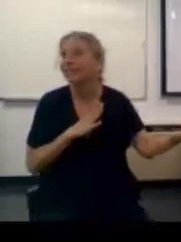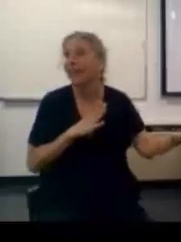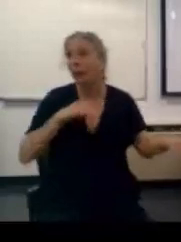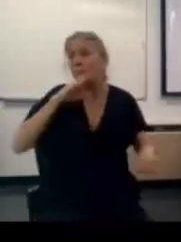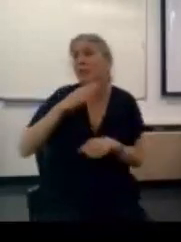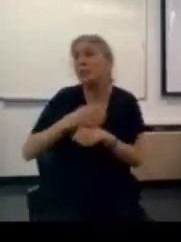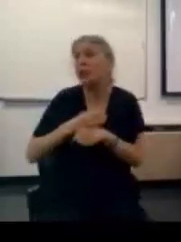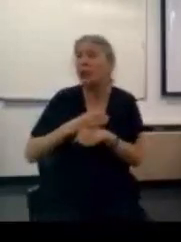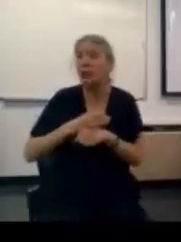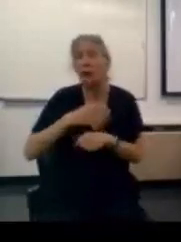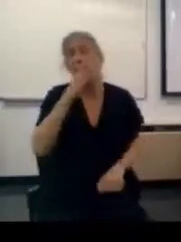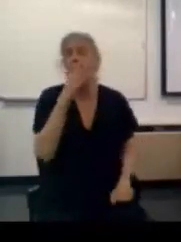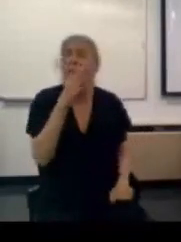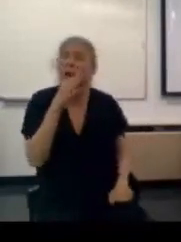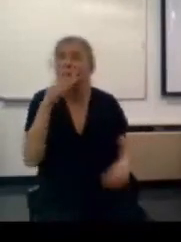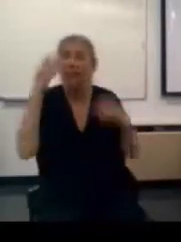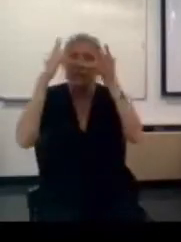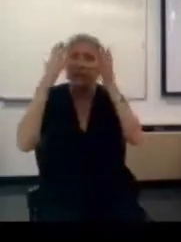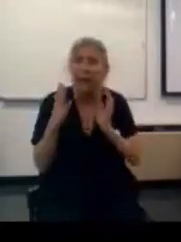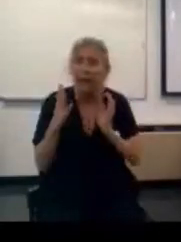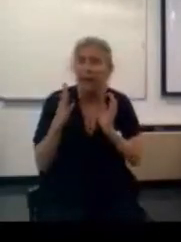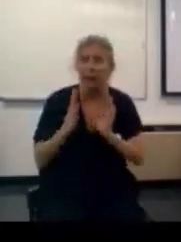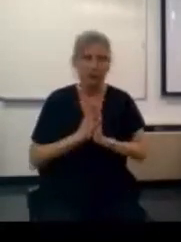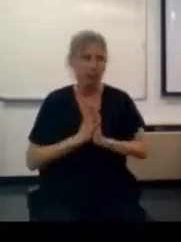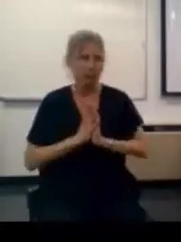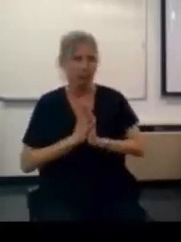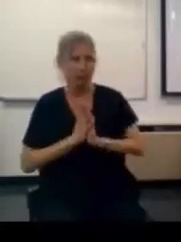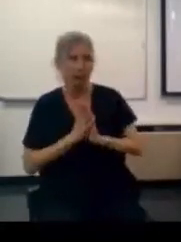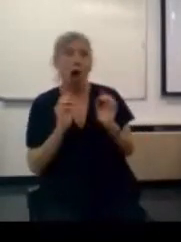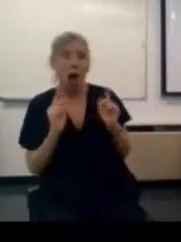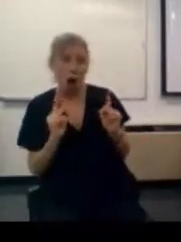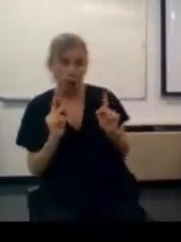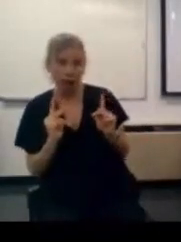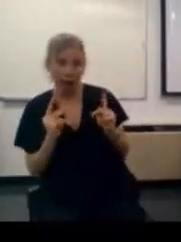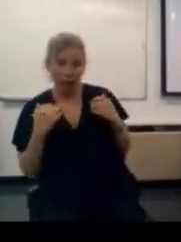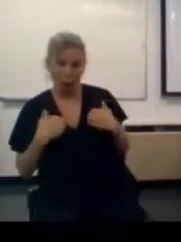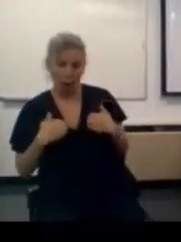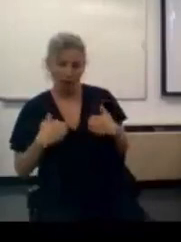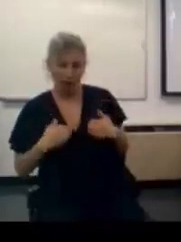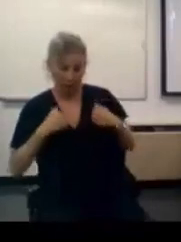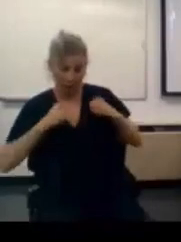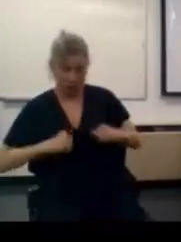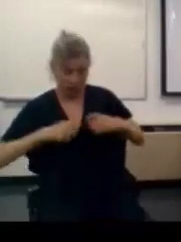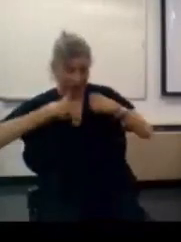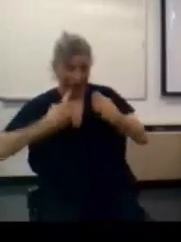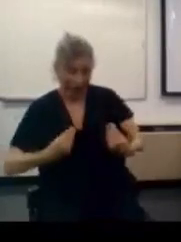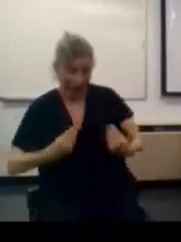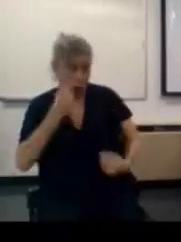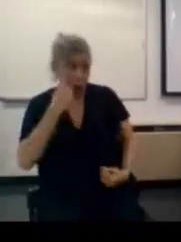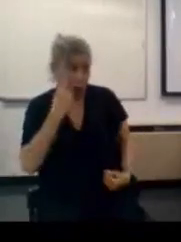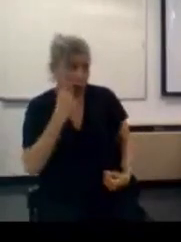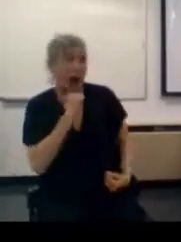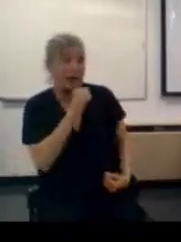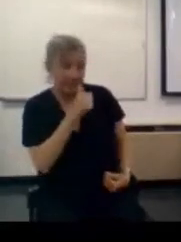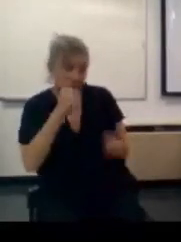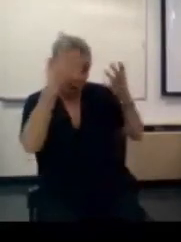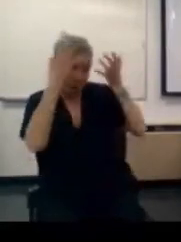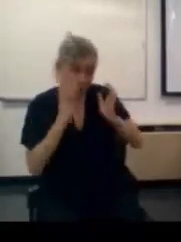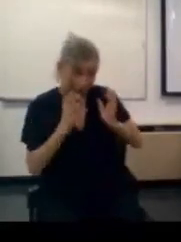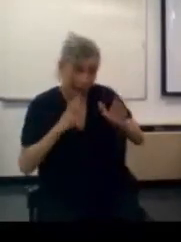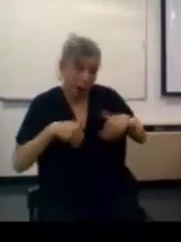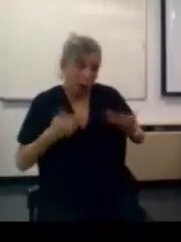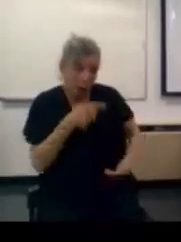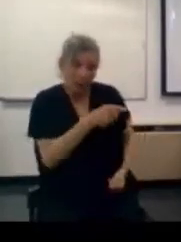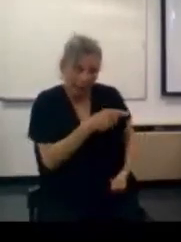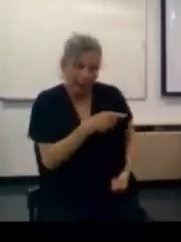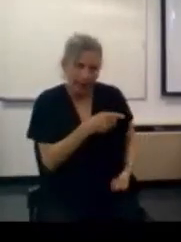know, my kid was like, oh, mommy, your hair. And I said, how come you didn't cry when they took out my lung? He was like, well, because it